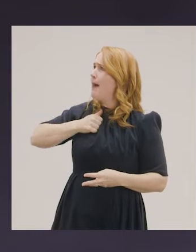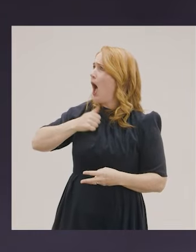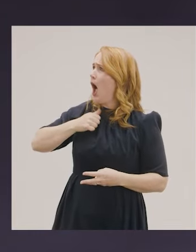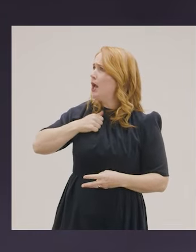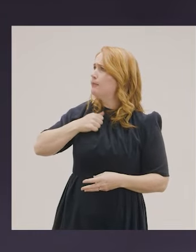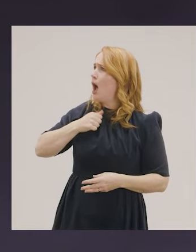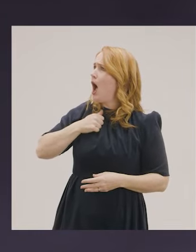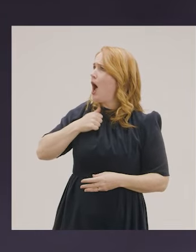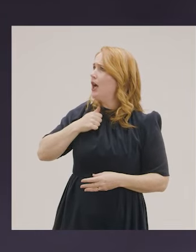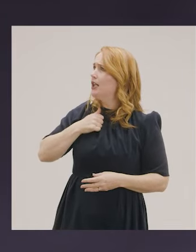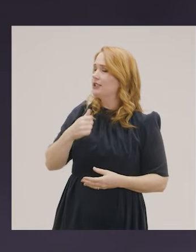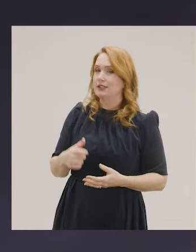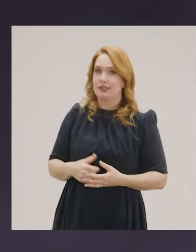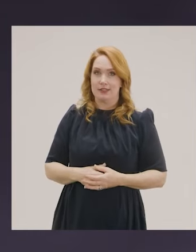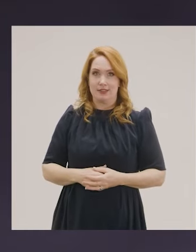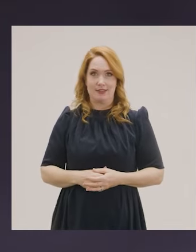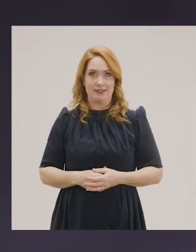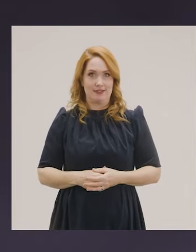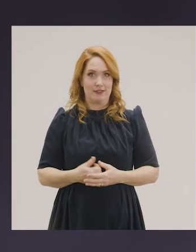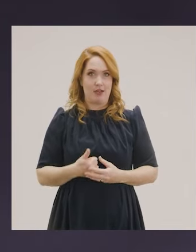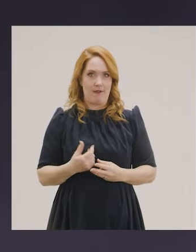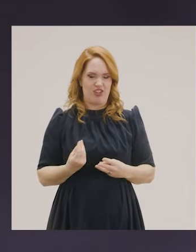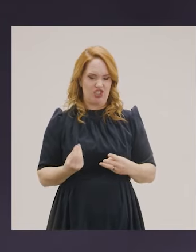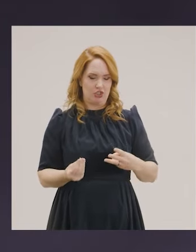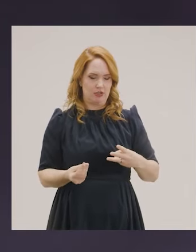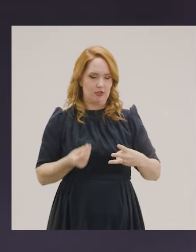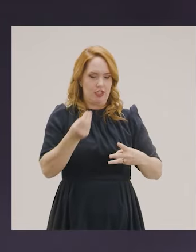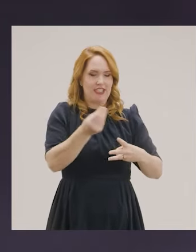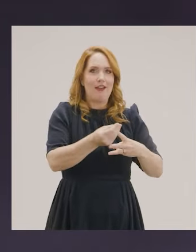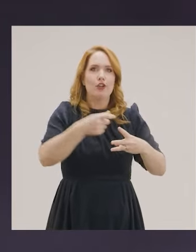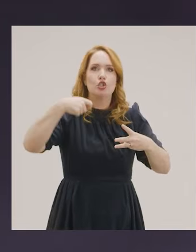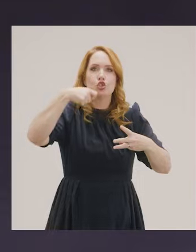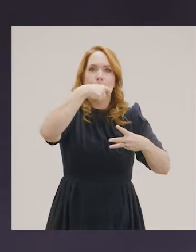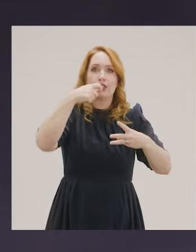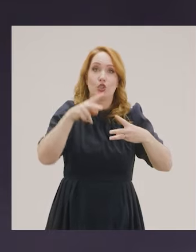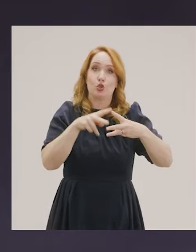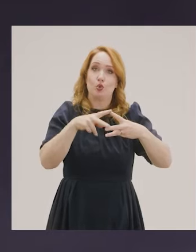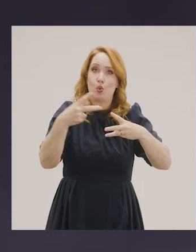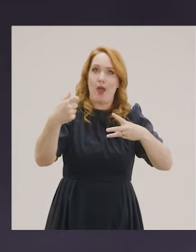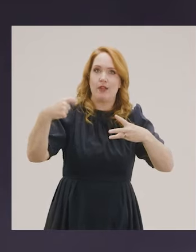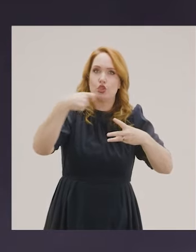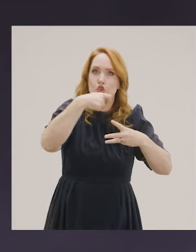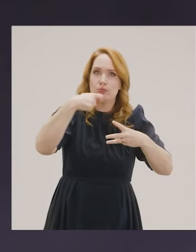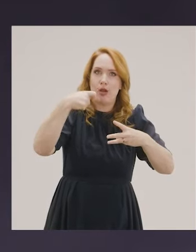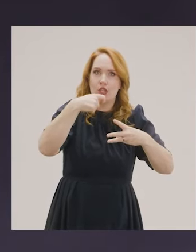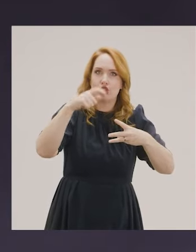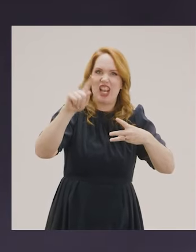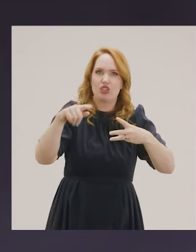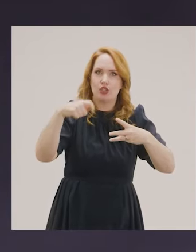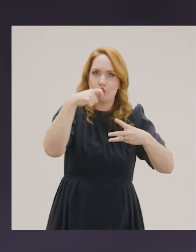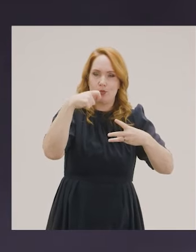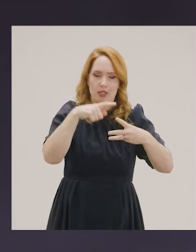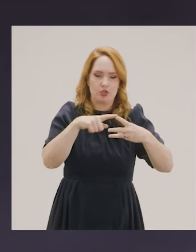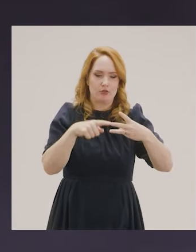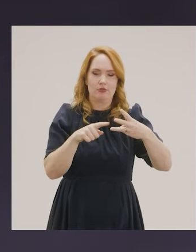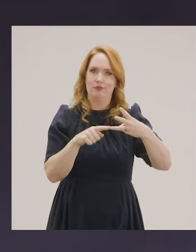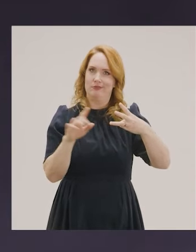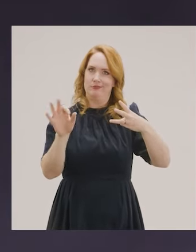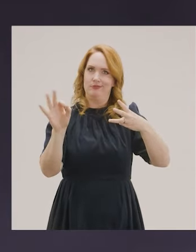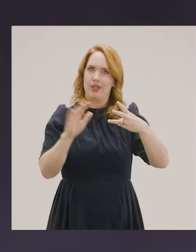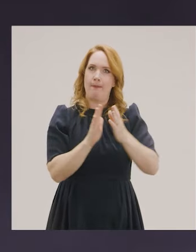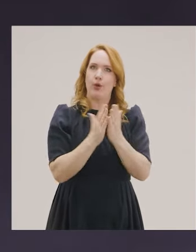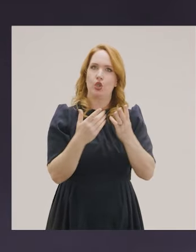The little one said, mine, mine, mine. And I finished and gave, a toothbrush to the other one. So two had toothbrushes